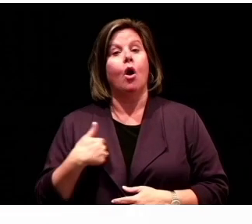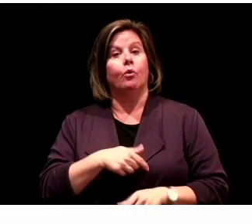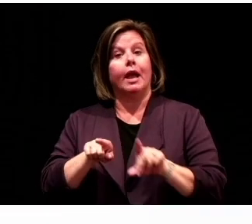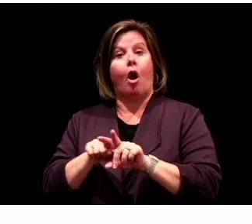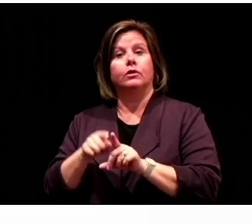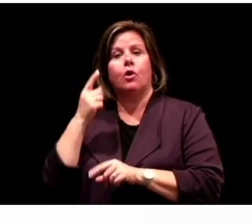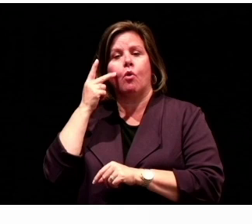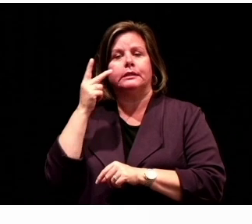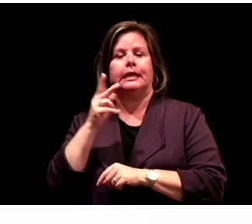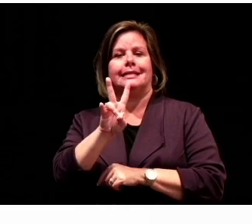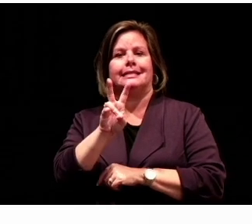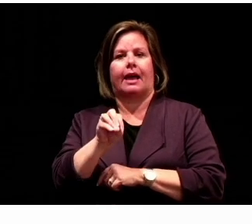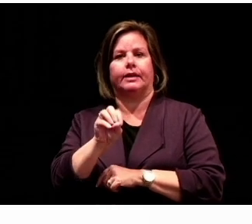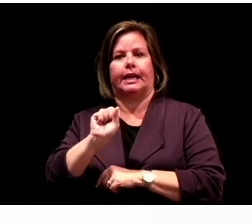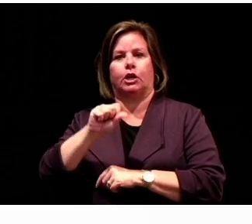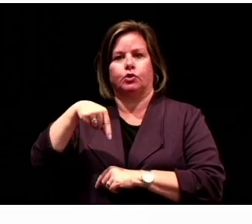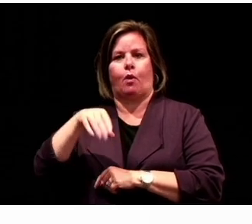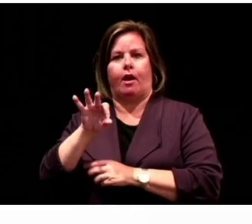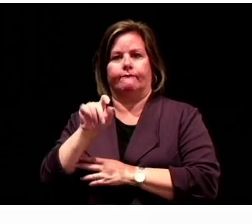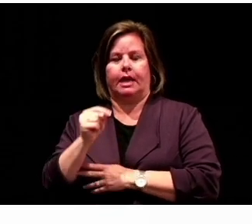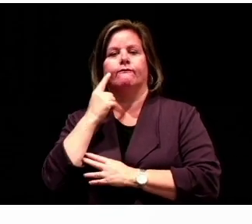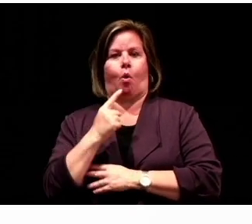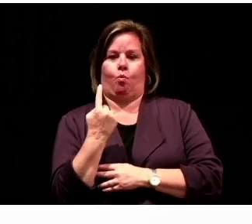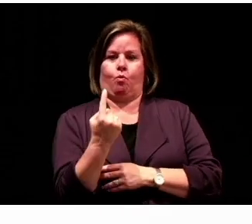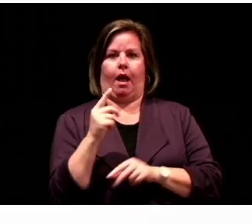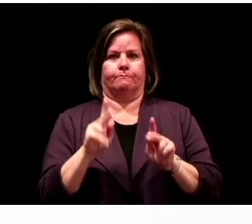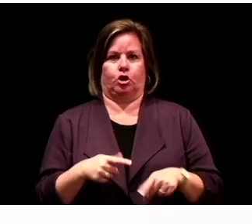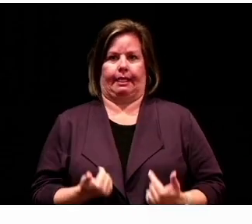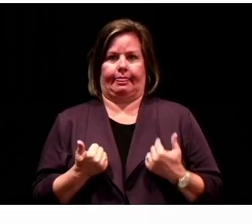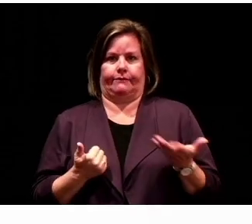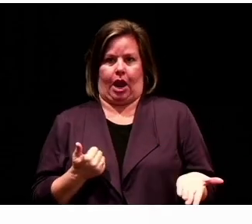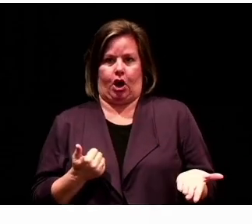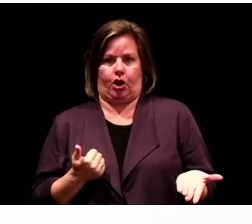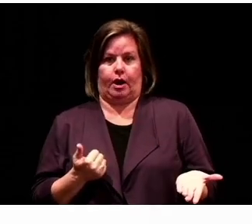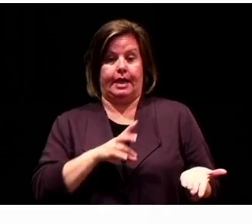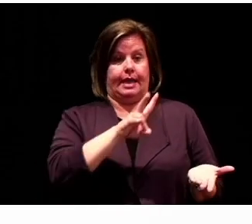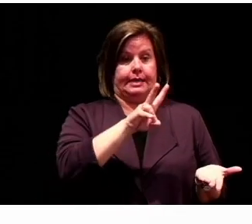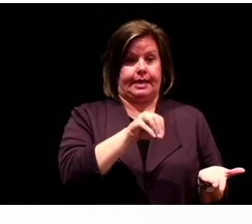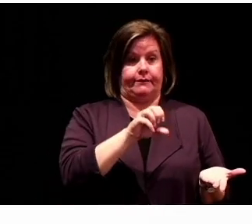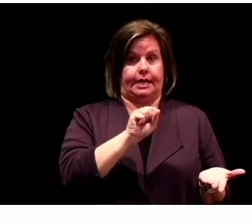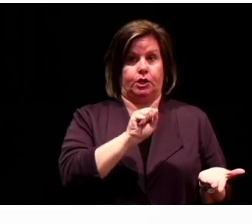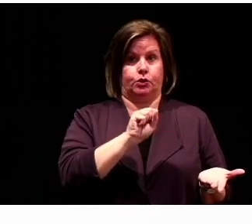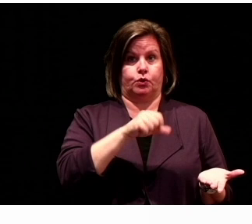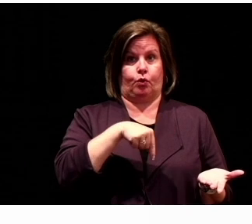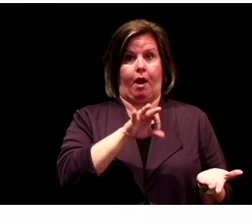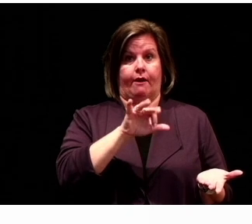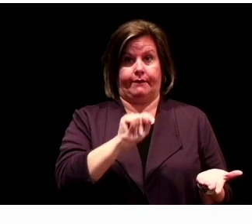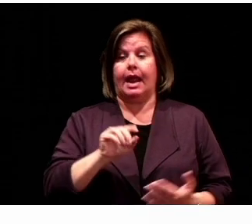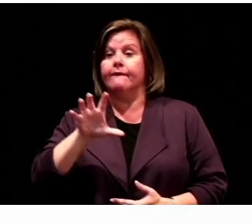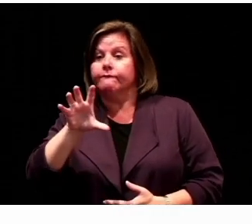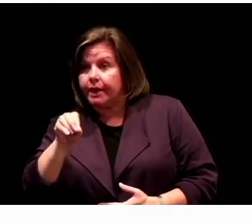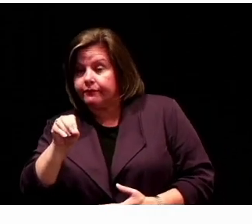You'll see up here a handy chart. So when we talk about property maintenance codes or occupancy codes, there's actually